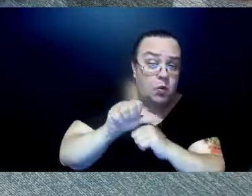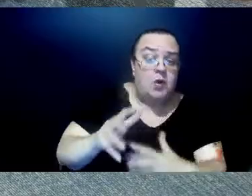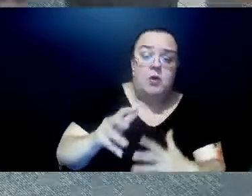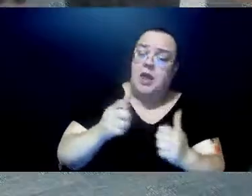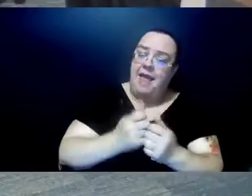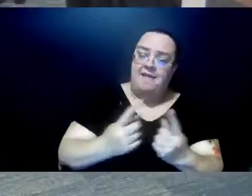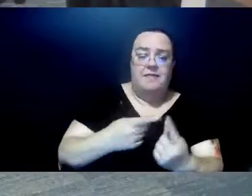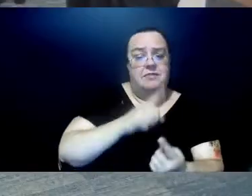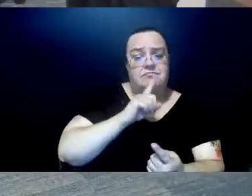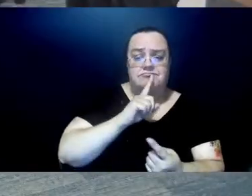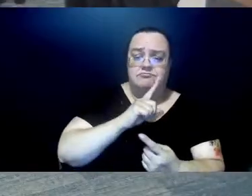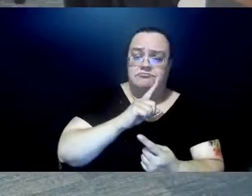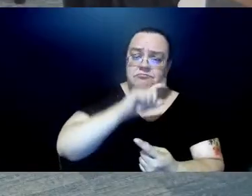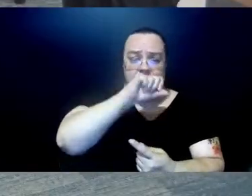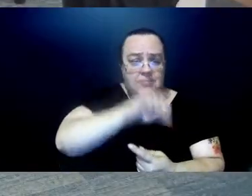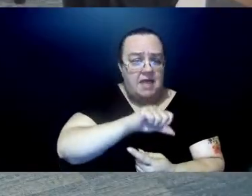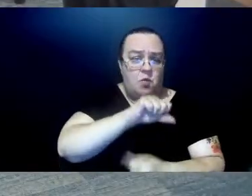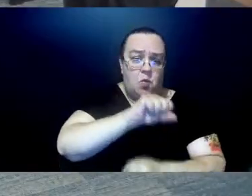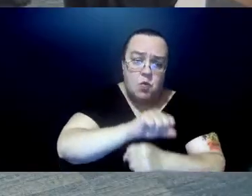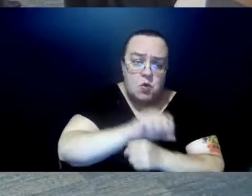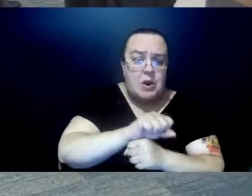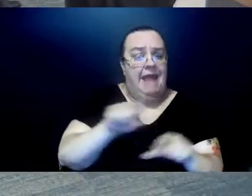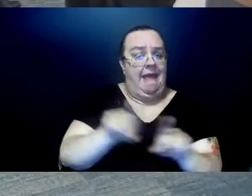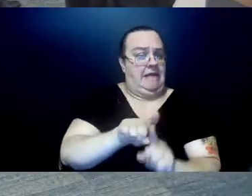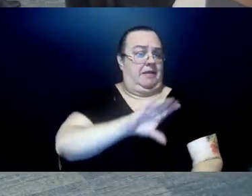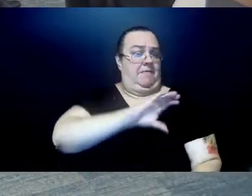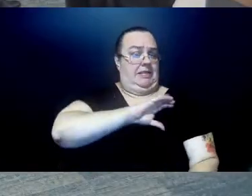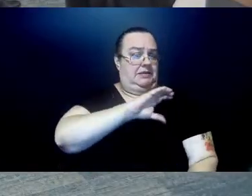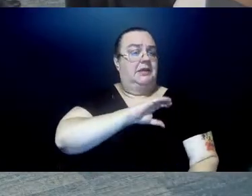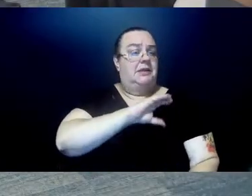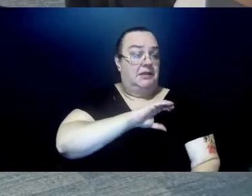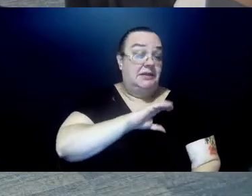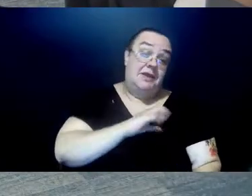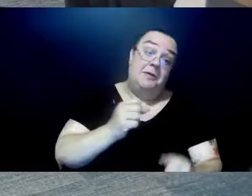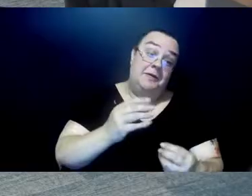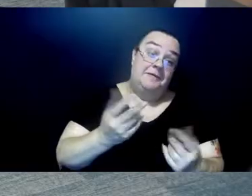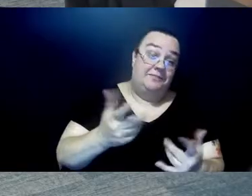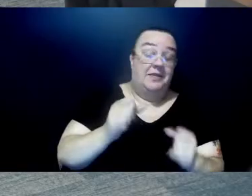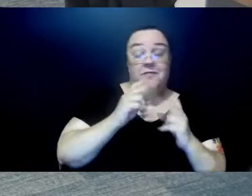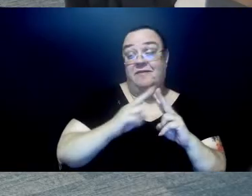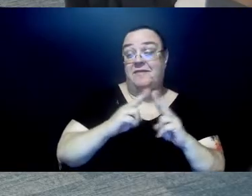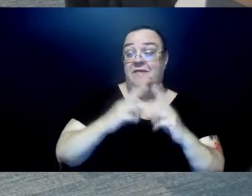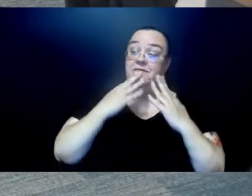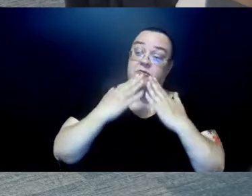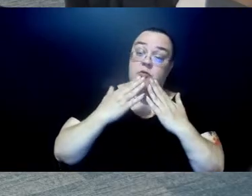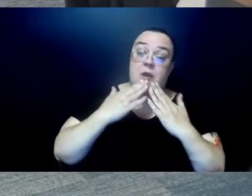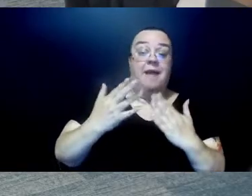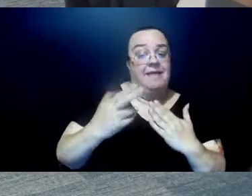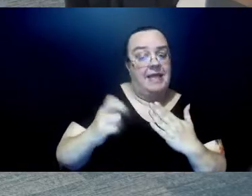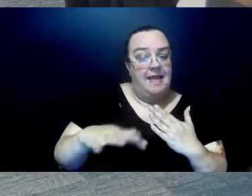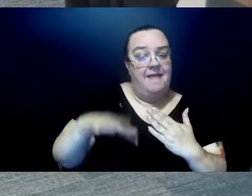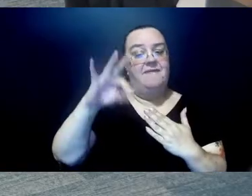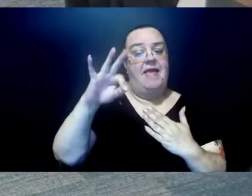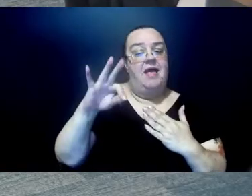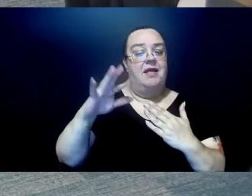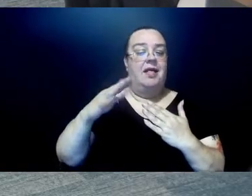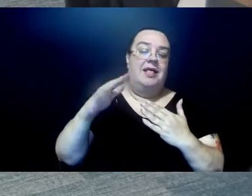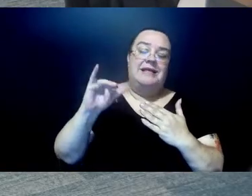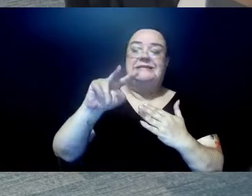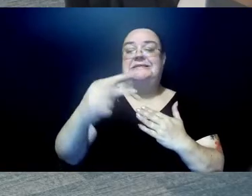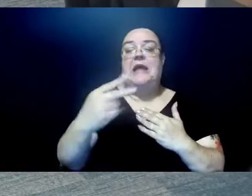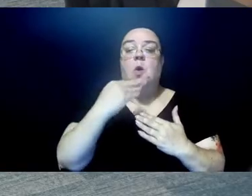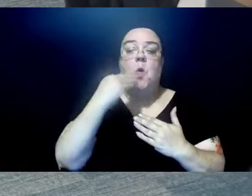loves working and being a police officer. So, yeah, very grateful that he found like a second home away from home.